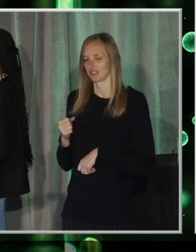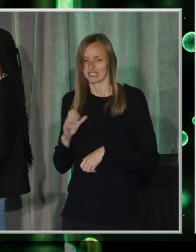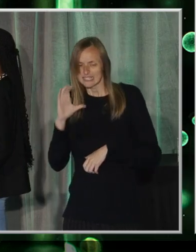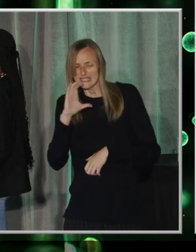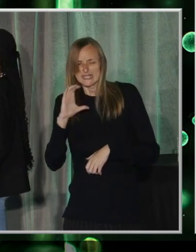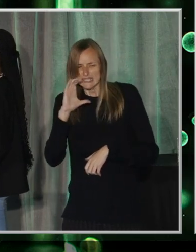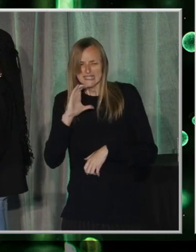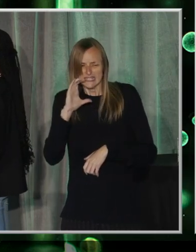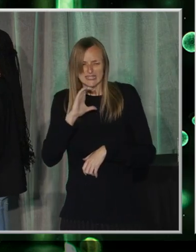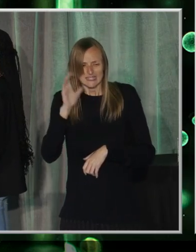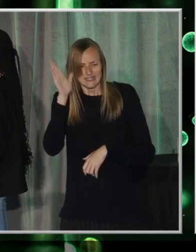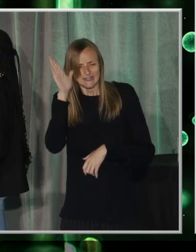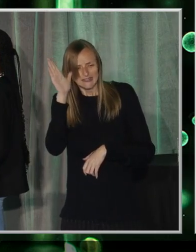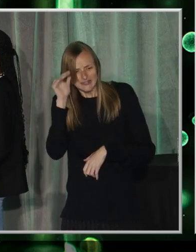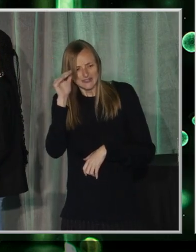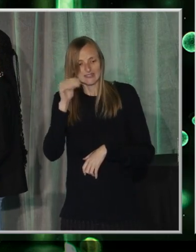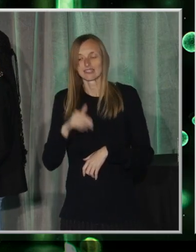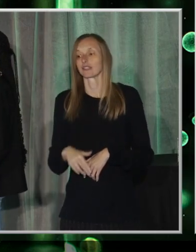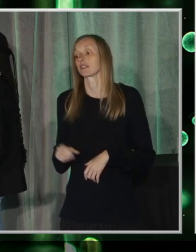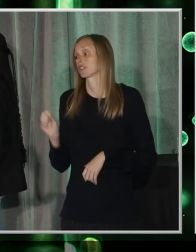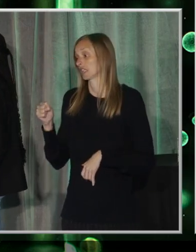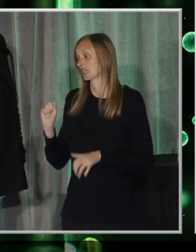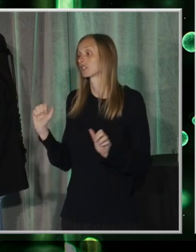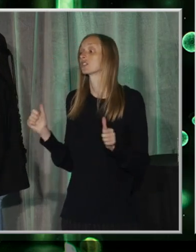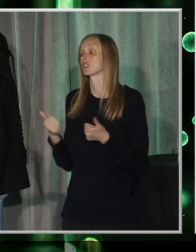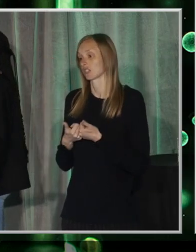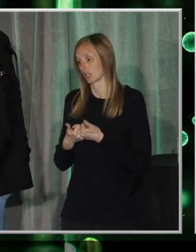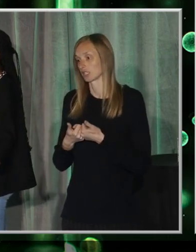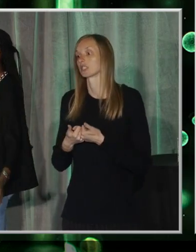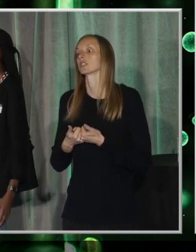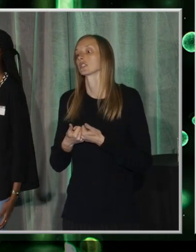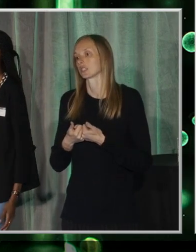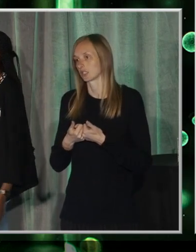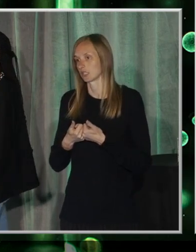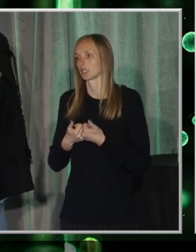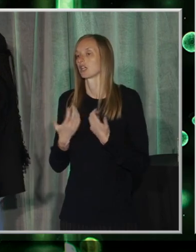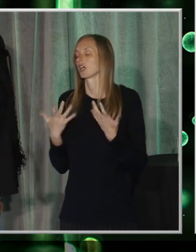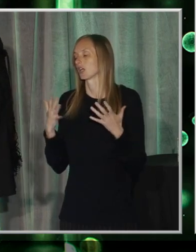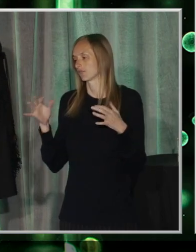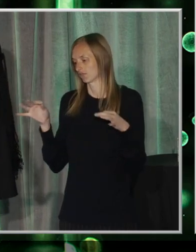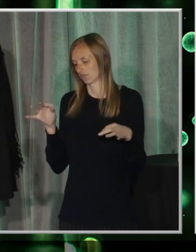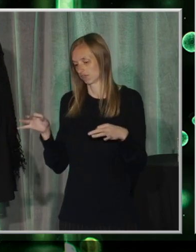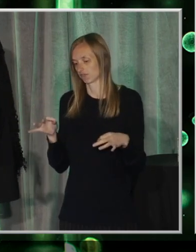as well. Yeah, well, that was a challenge, but as I mentioned,